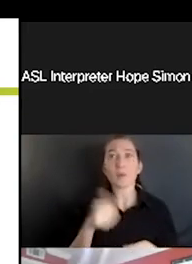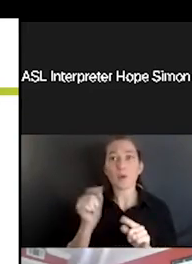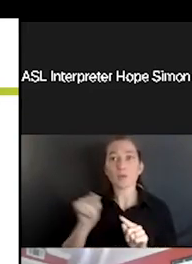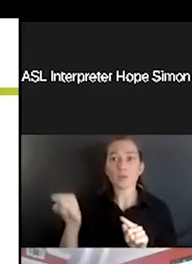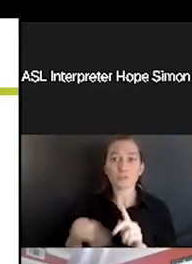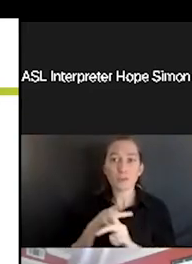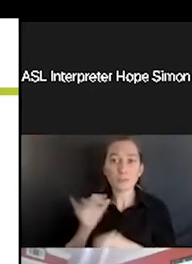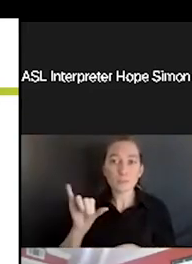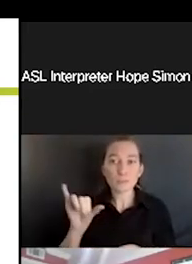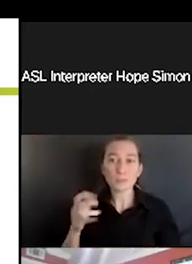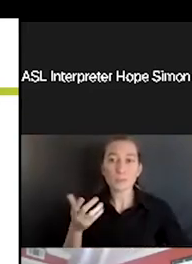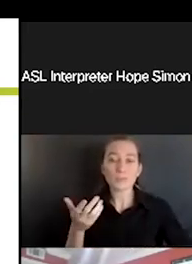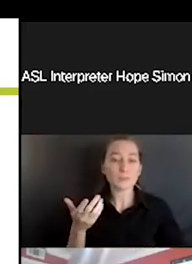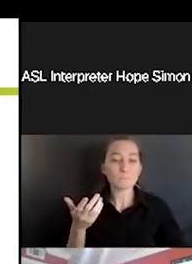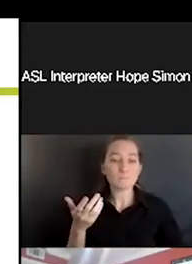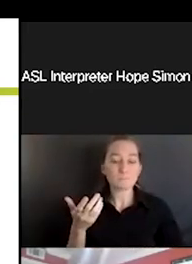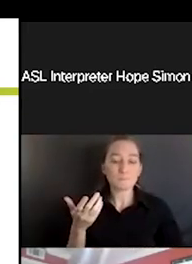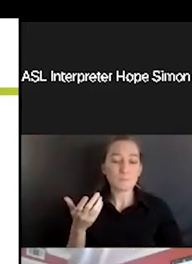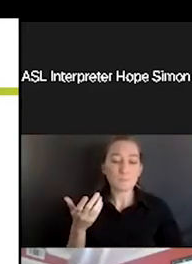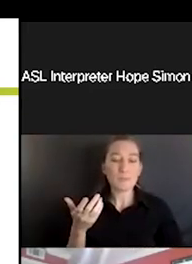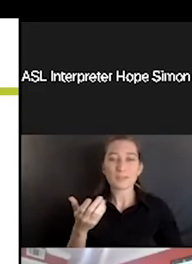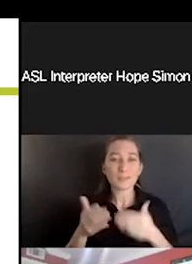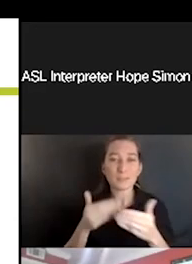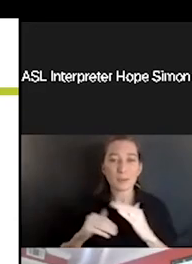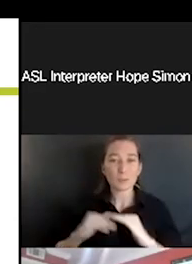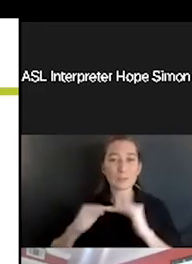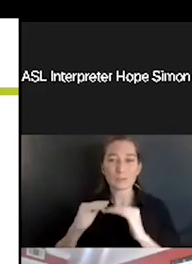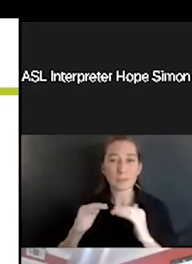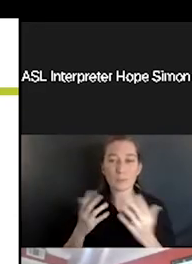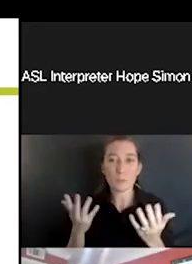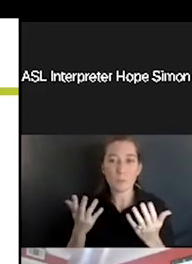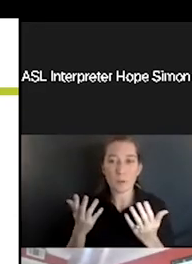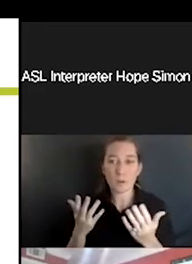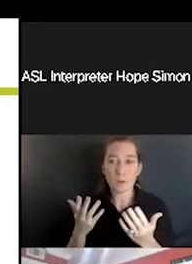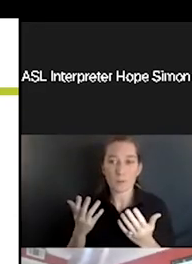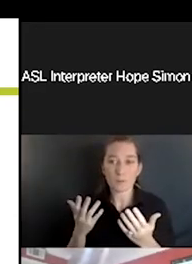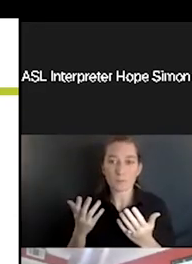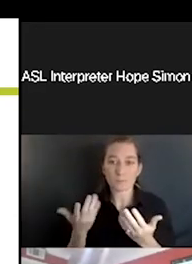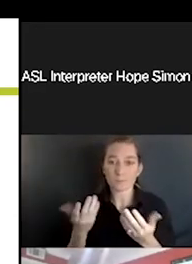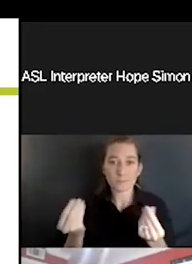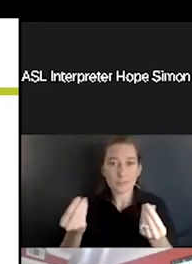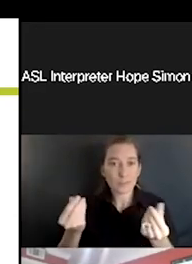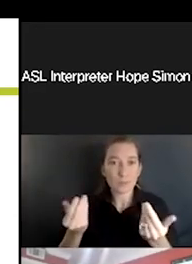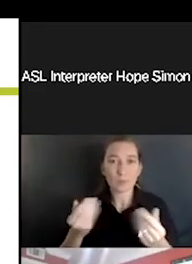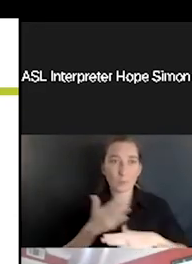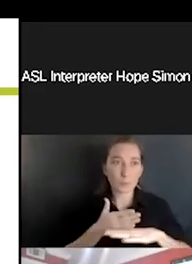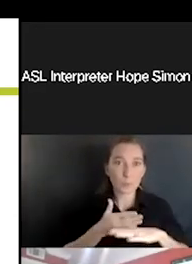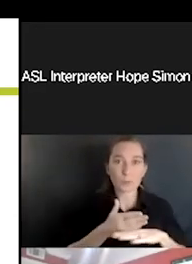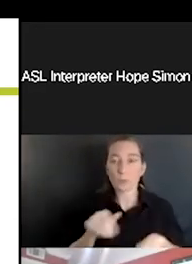any kind of building type, any kind of material. It just happens that we focus our the current focus and the